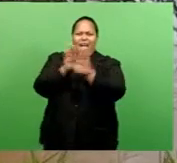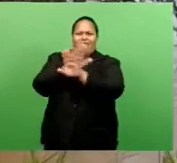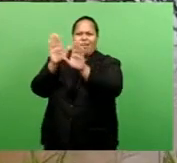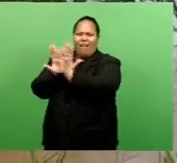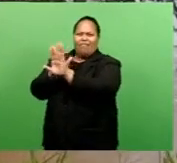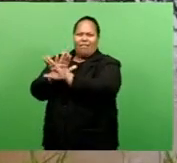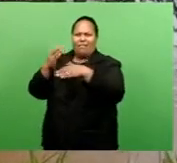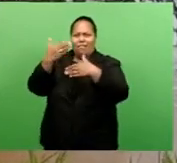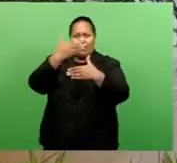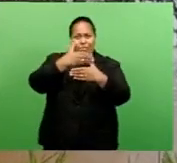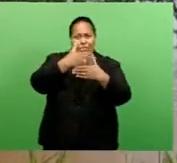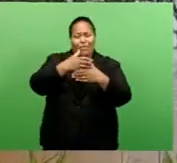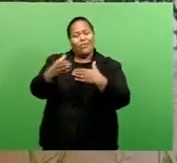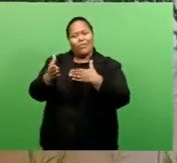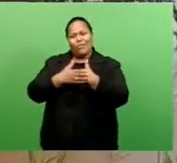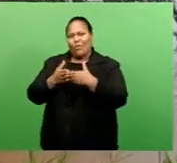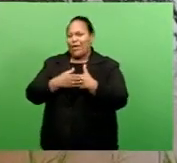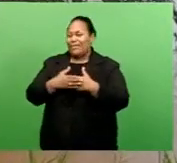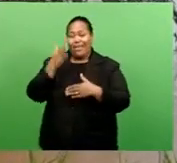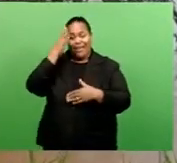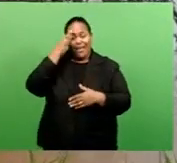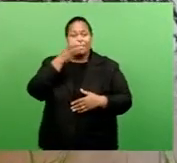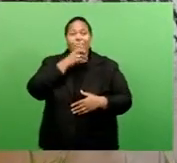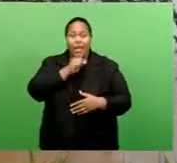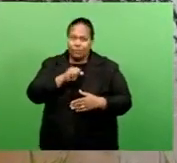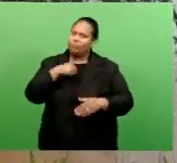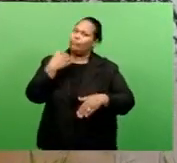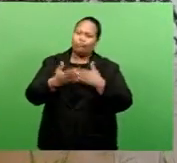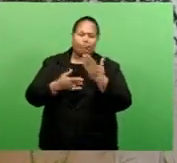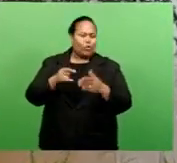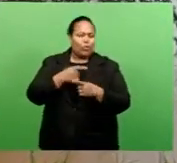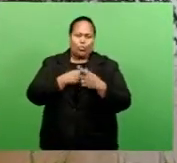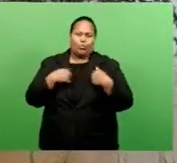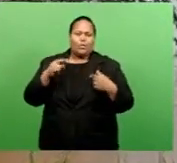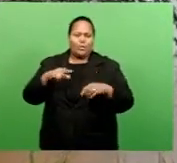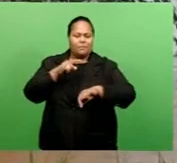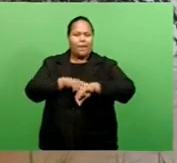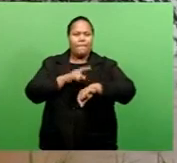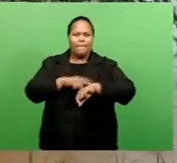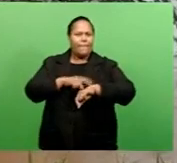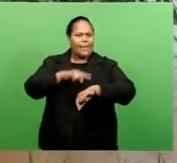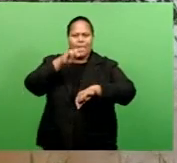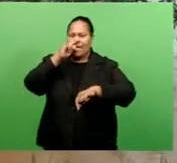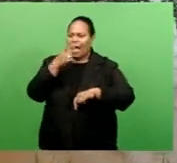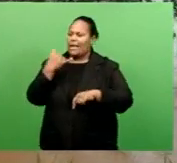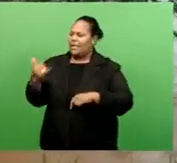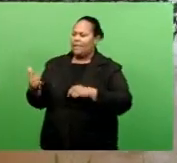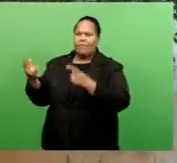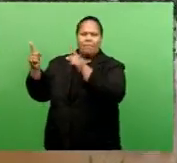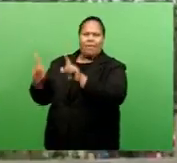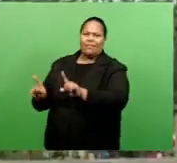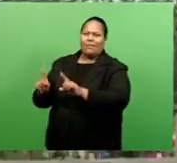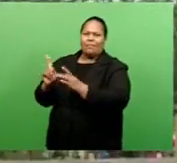village headman says they had to move affected villagers as they cannot afford to lose any lives during the height of TC